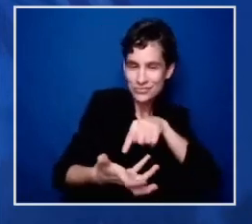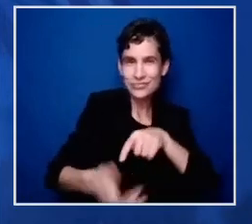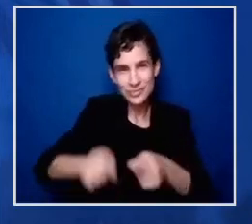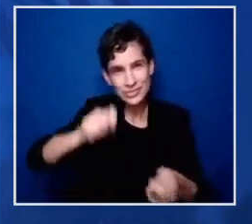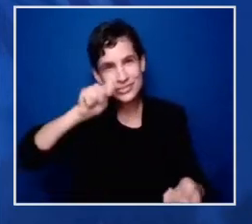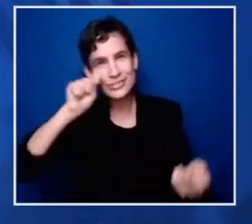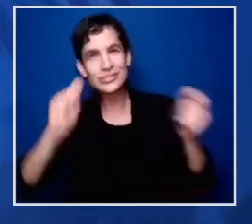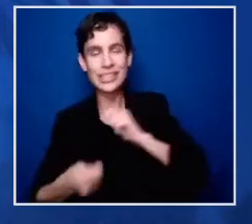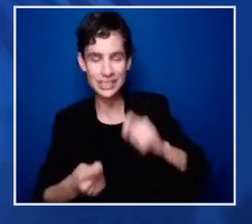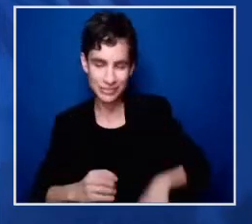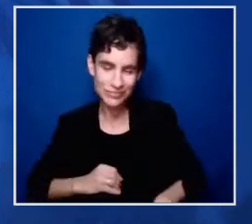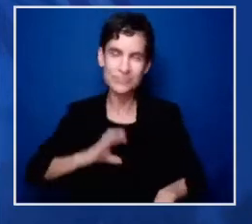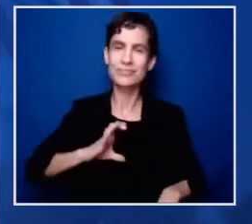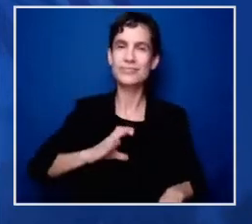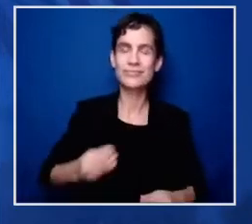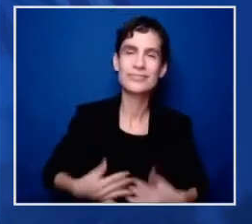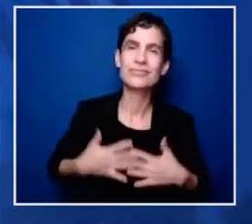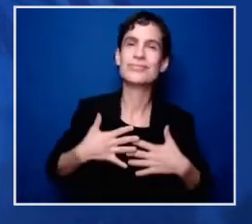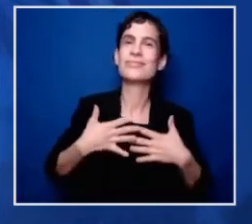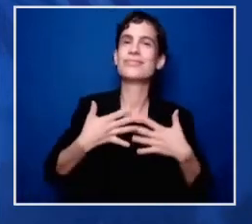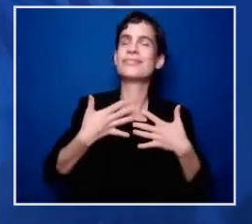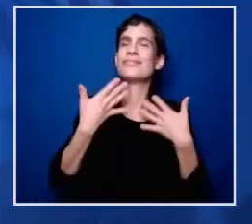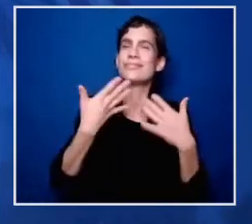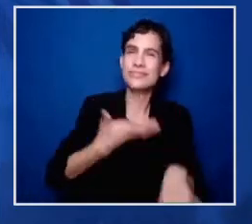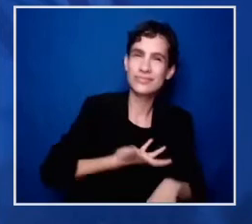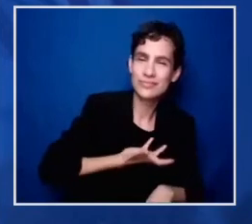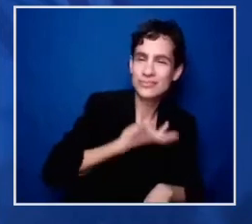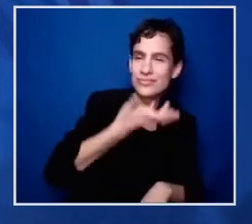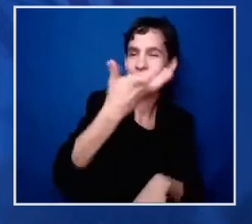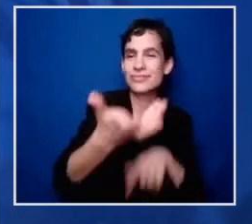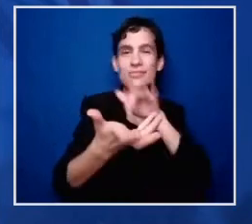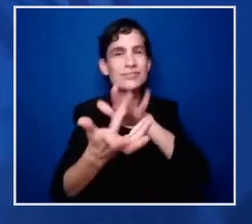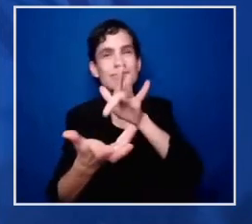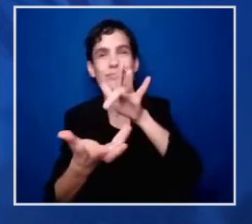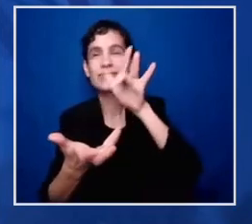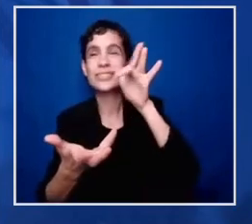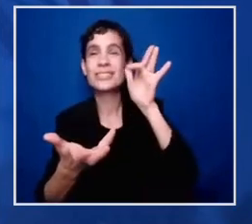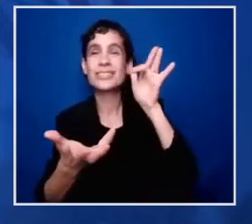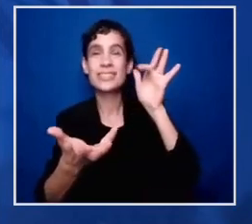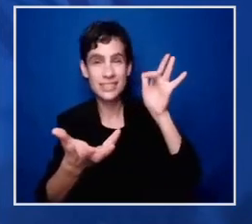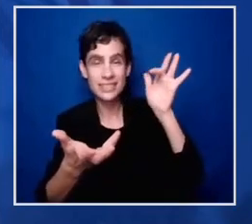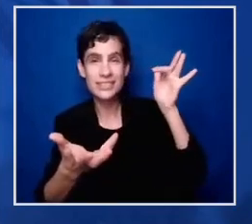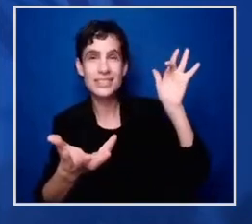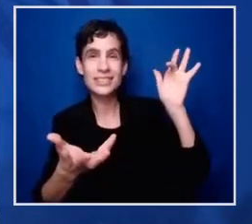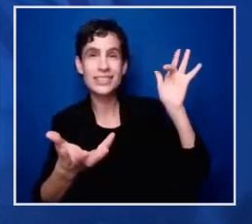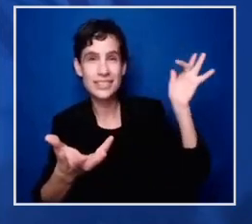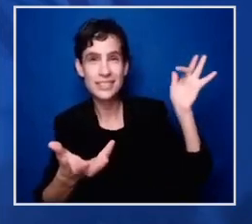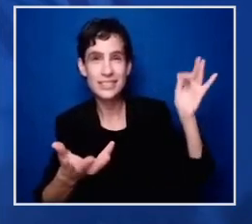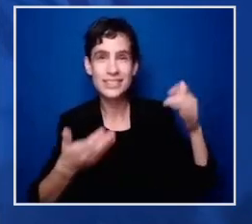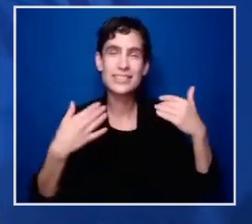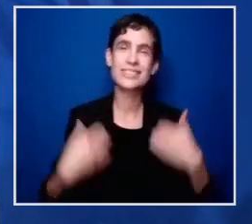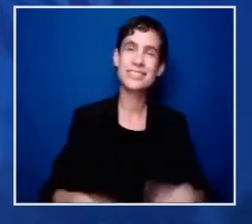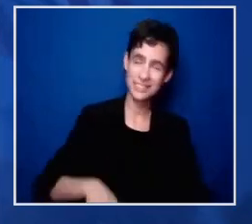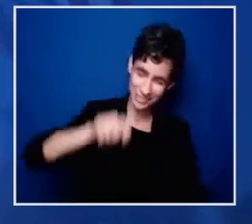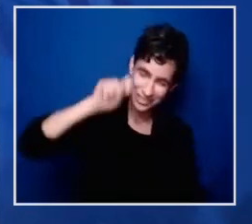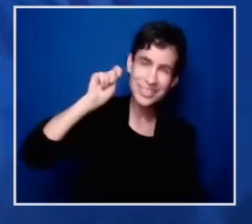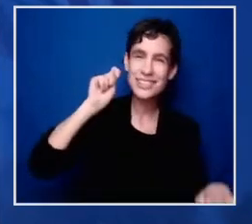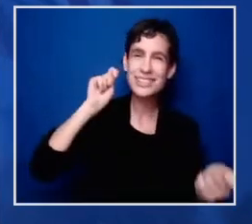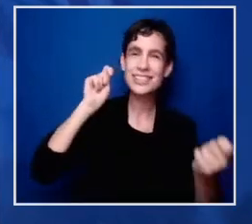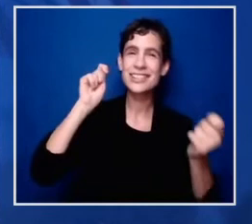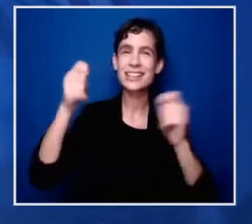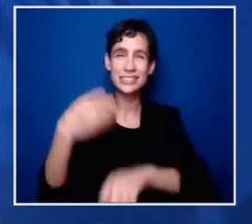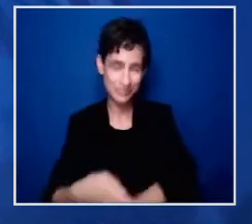see the day. Change is gonna find me, but it's